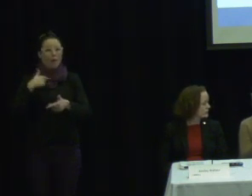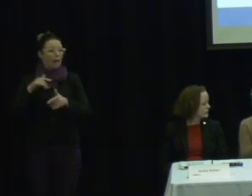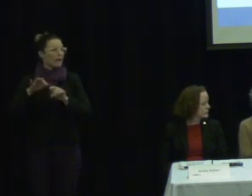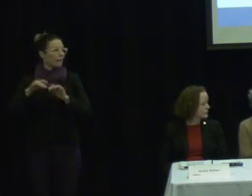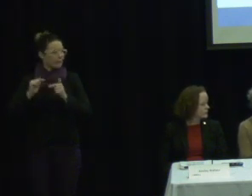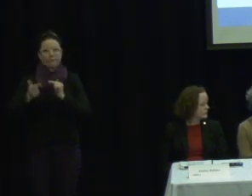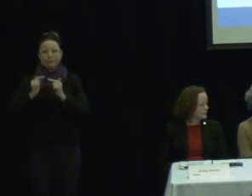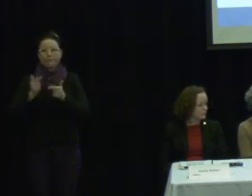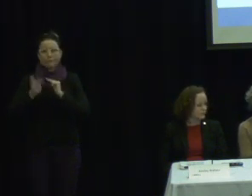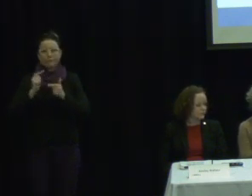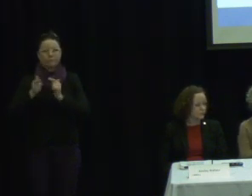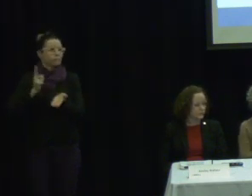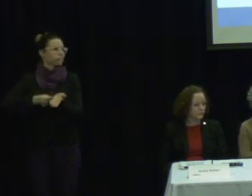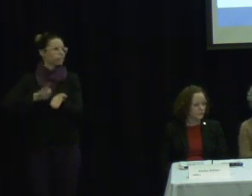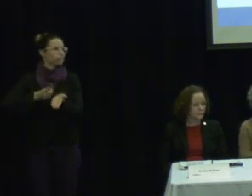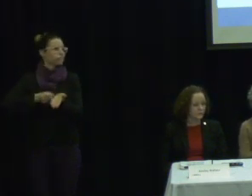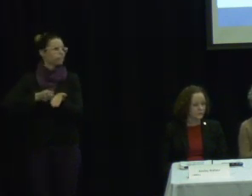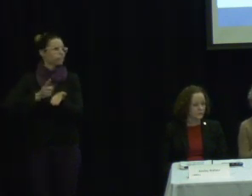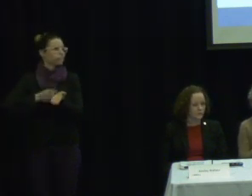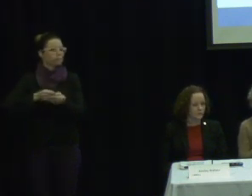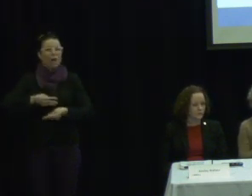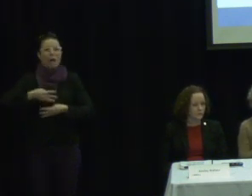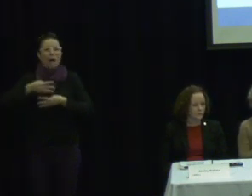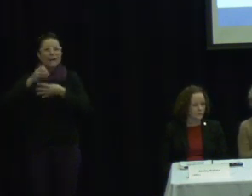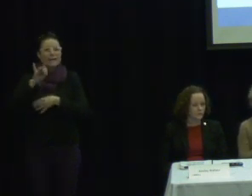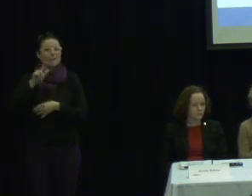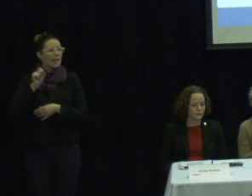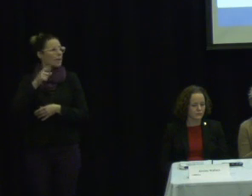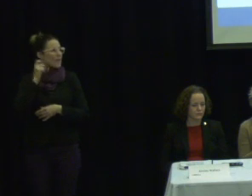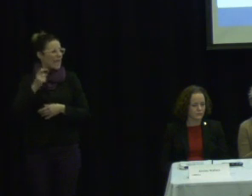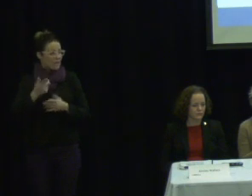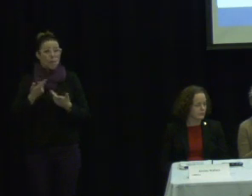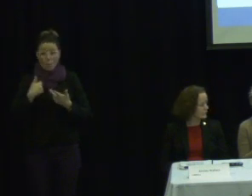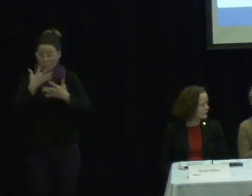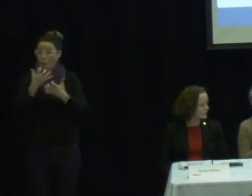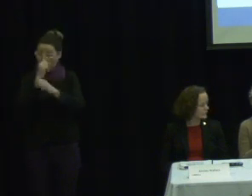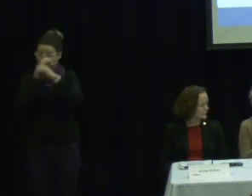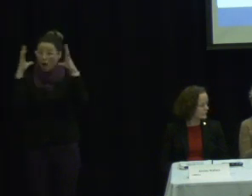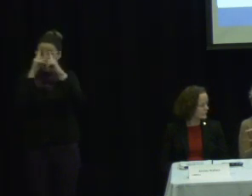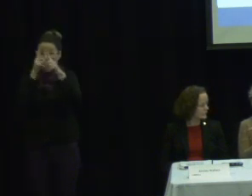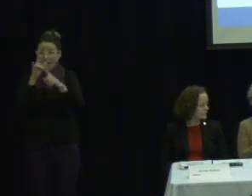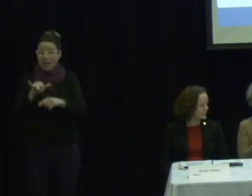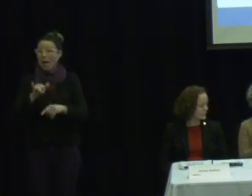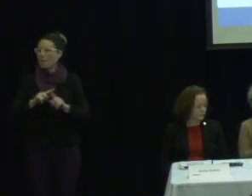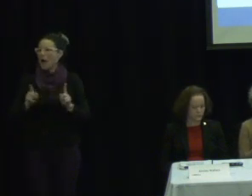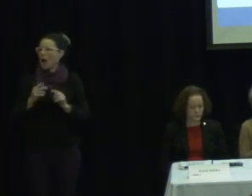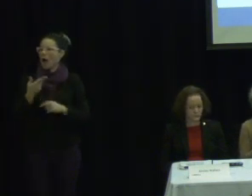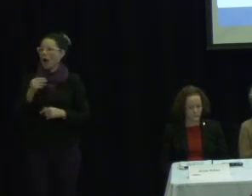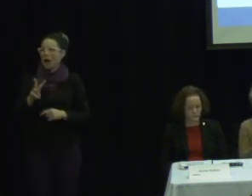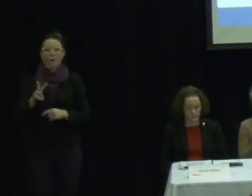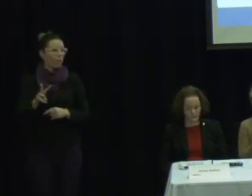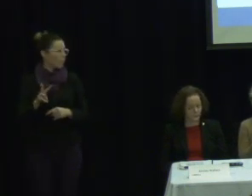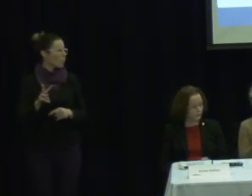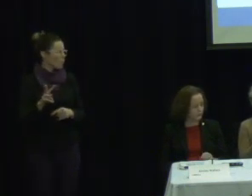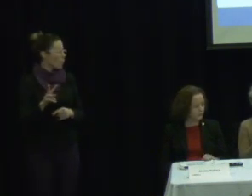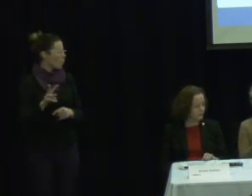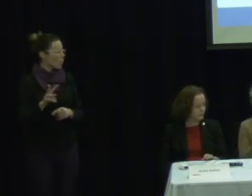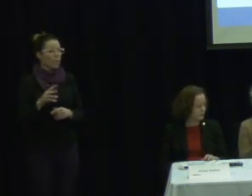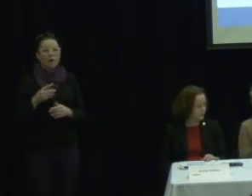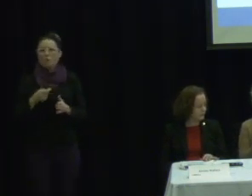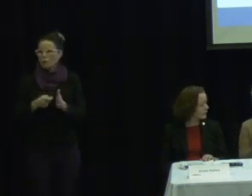this? How do we get there? What do we do? And Eric's right, if you look at the demographics on